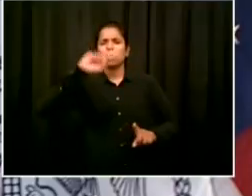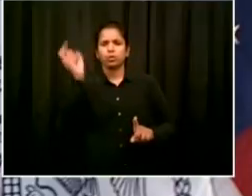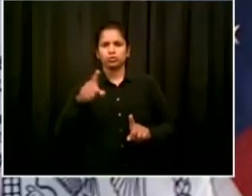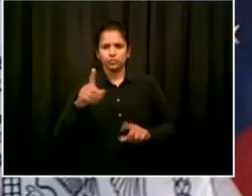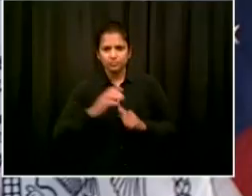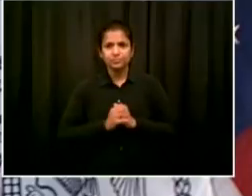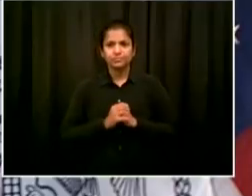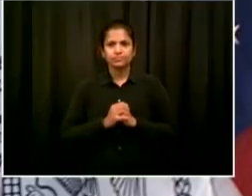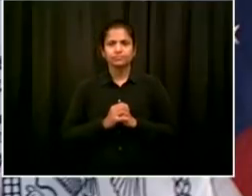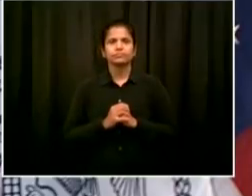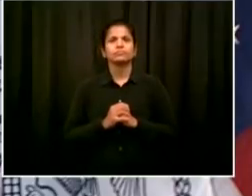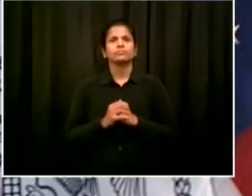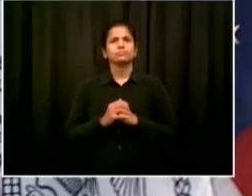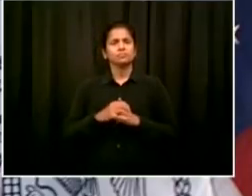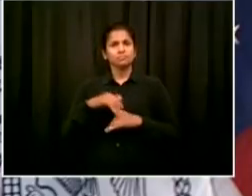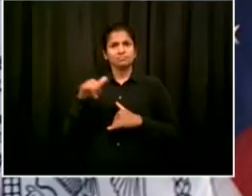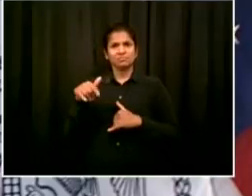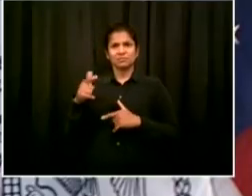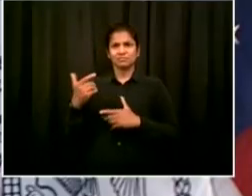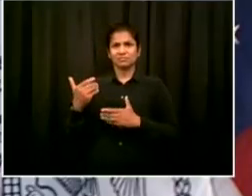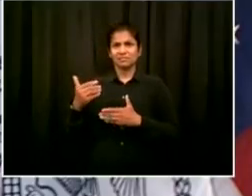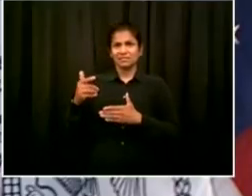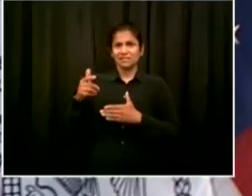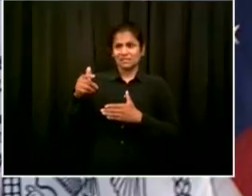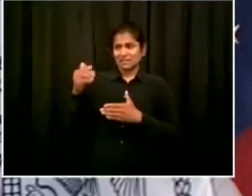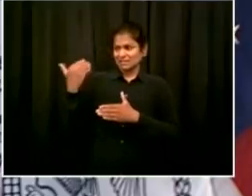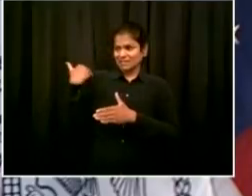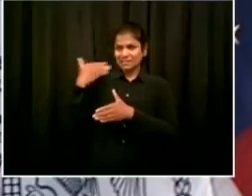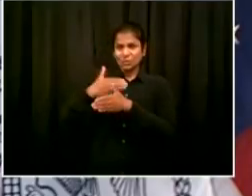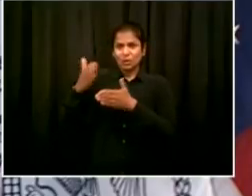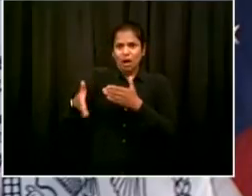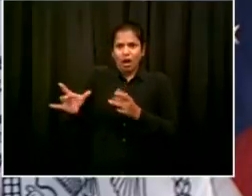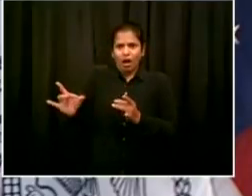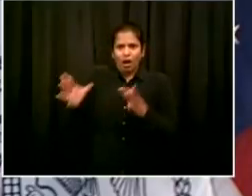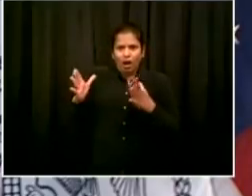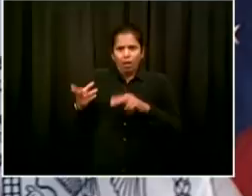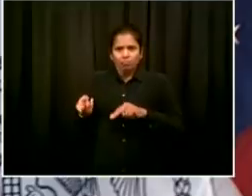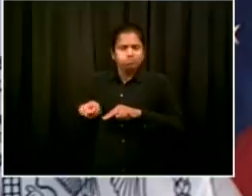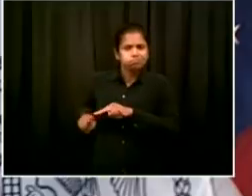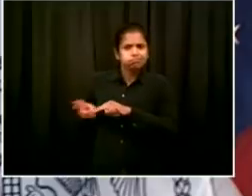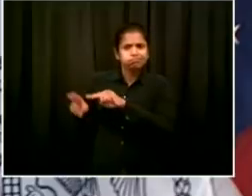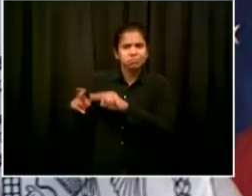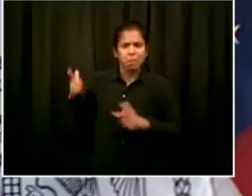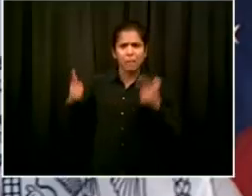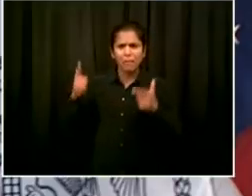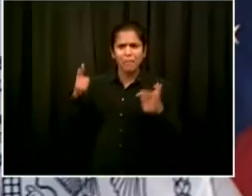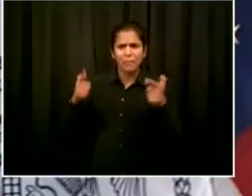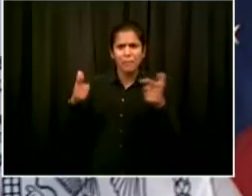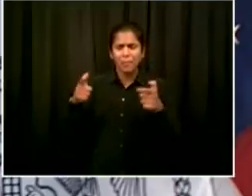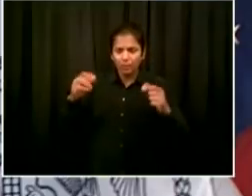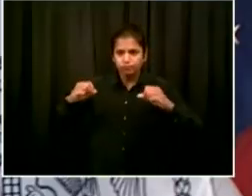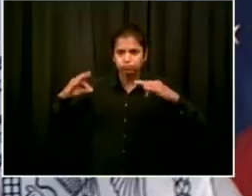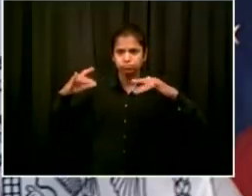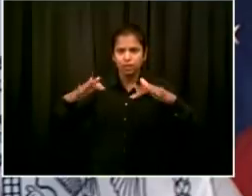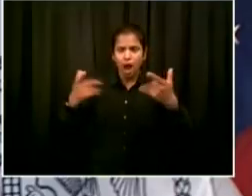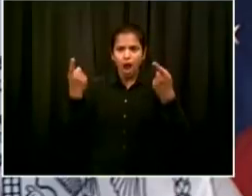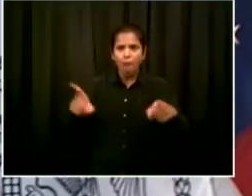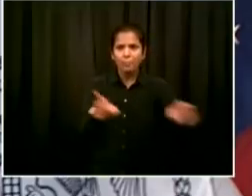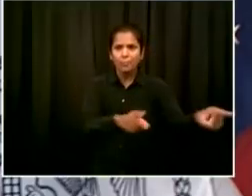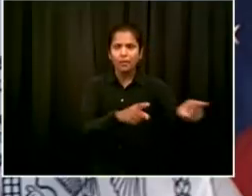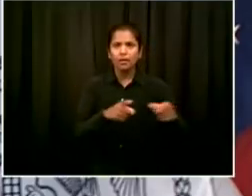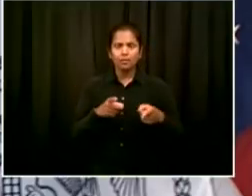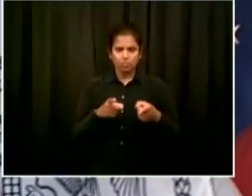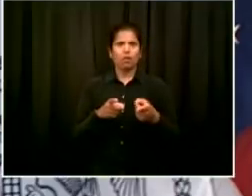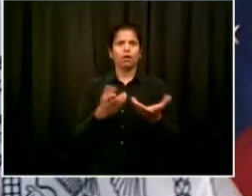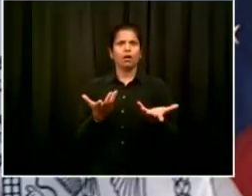know that there's been a constant refrain from your office about the various things that have to go into it, but then it